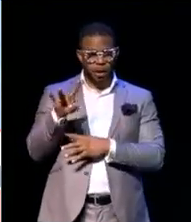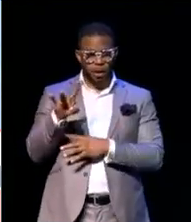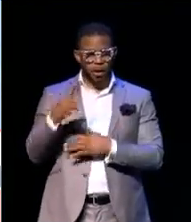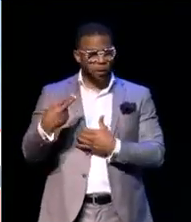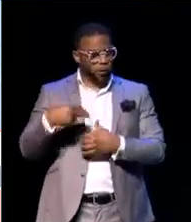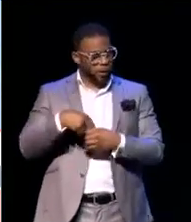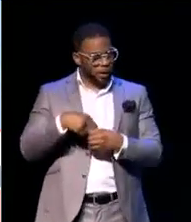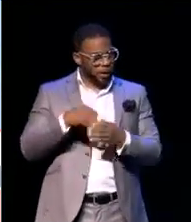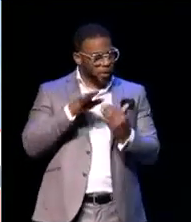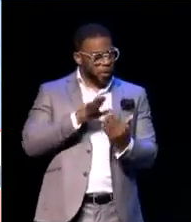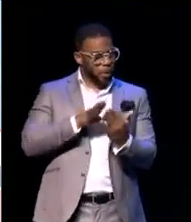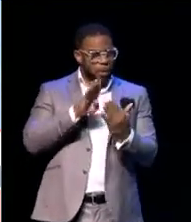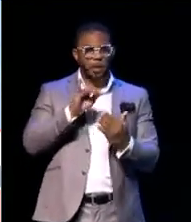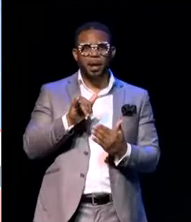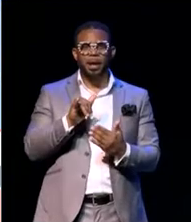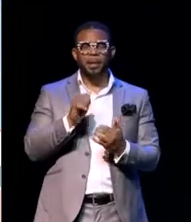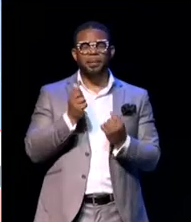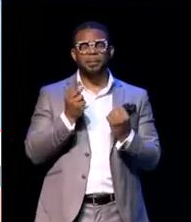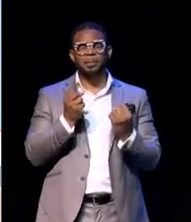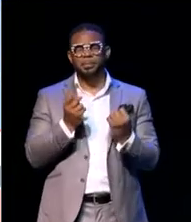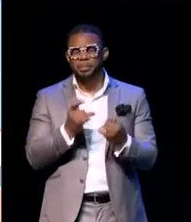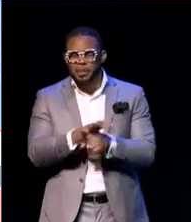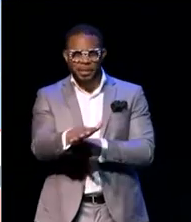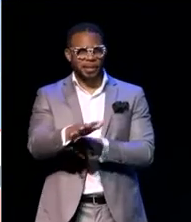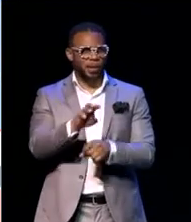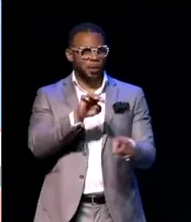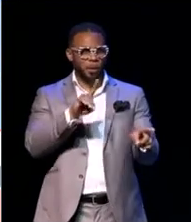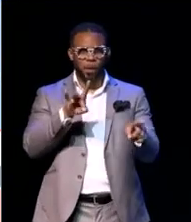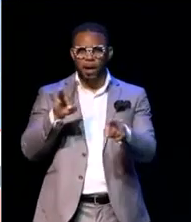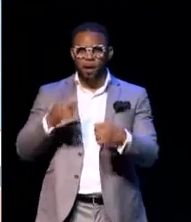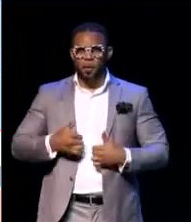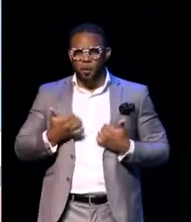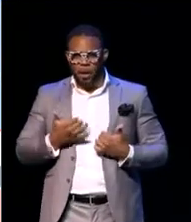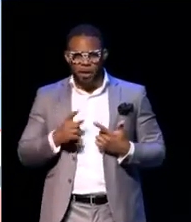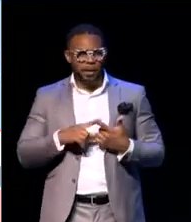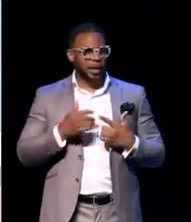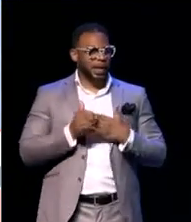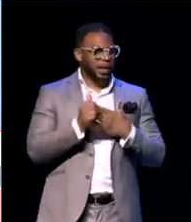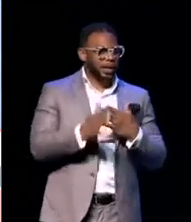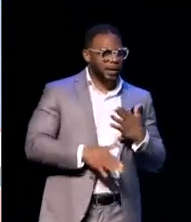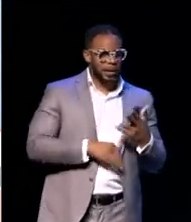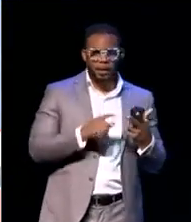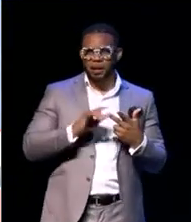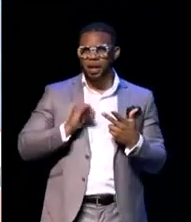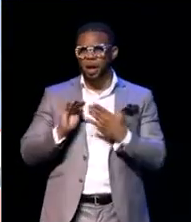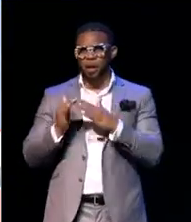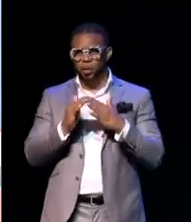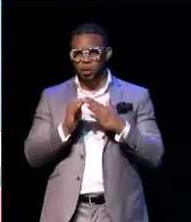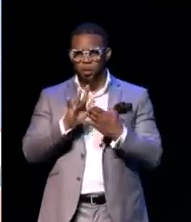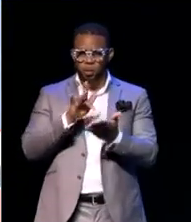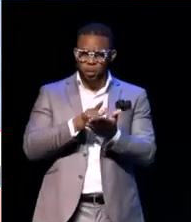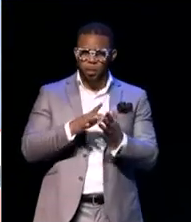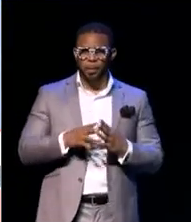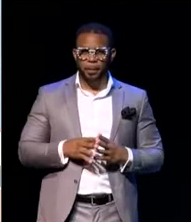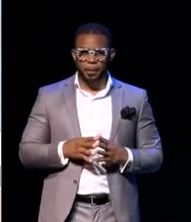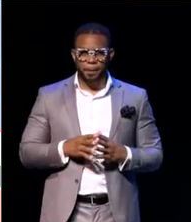joined in person by dozens of Ward 8 residents, leaders in our community